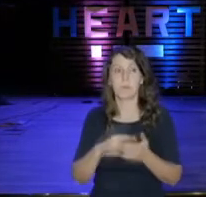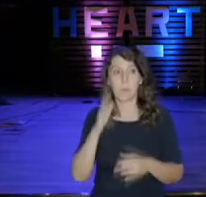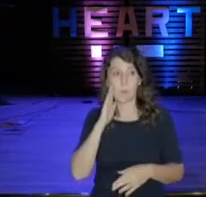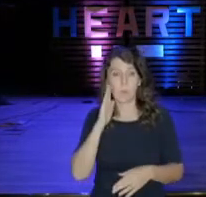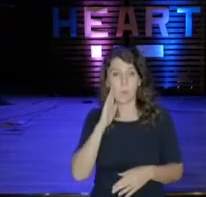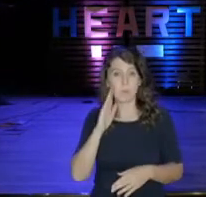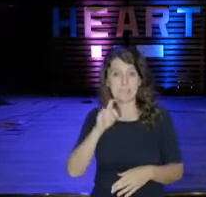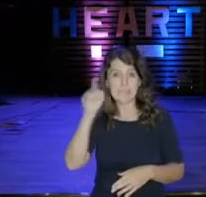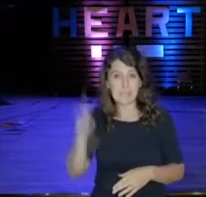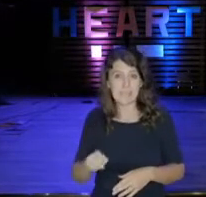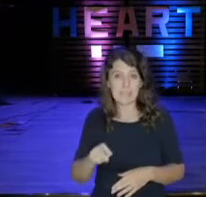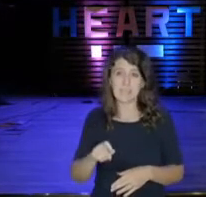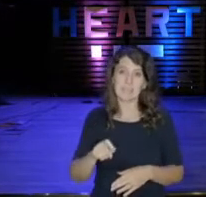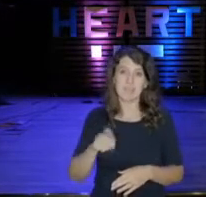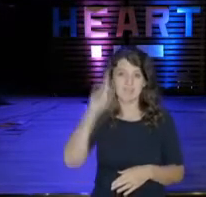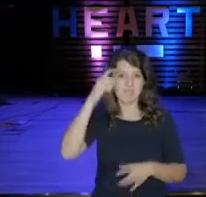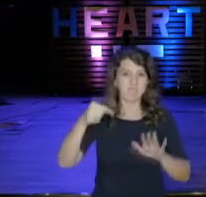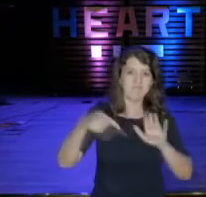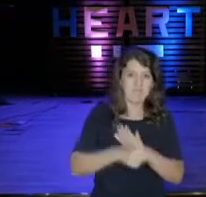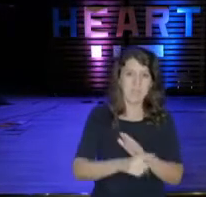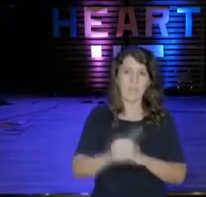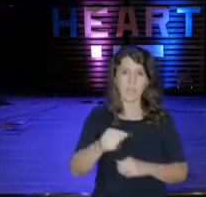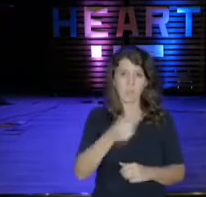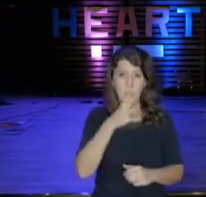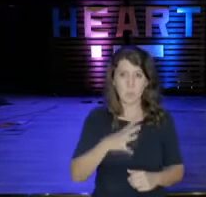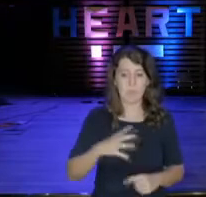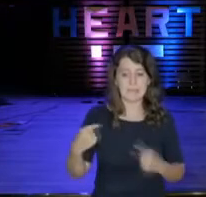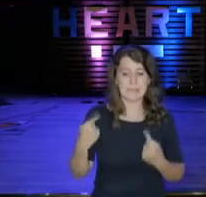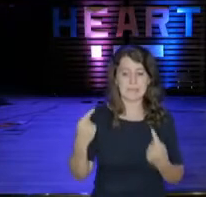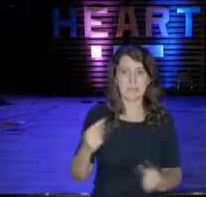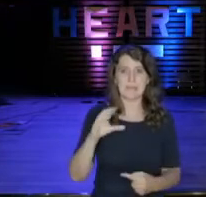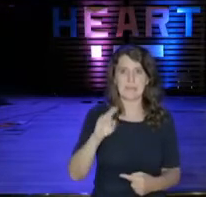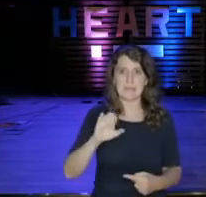Civil War? It's the big question. Would they kill a woman?